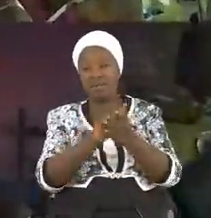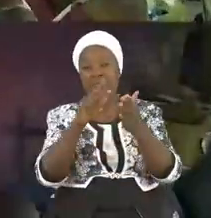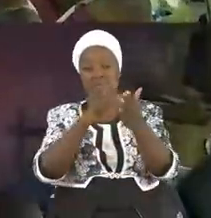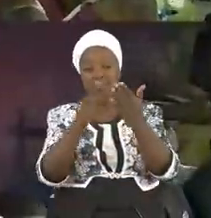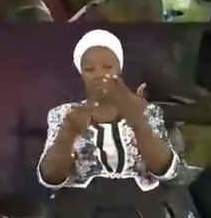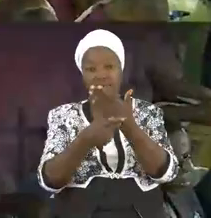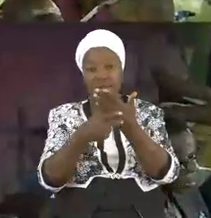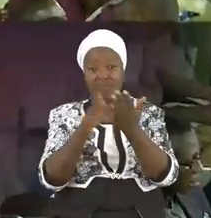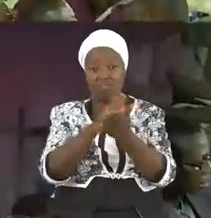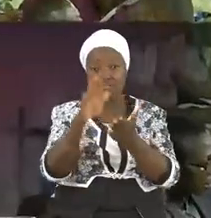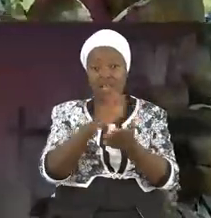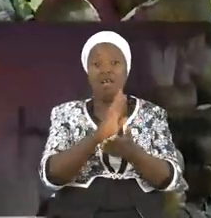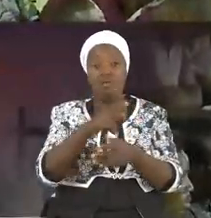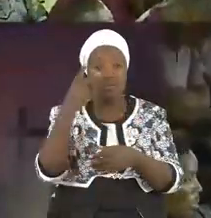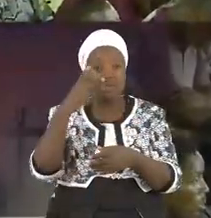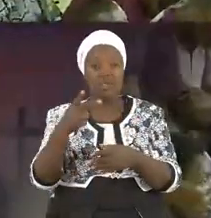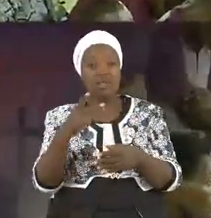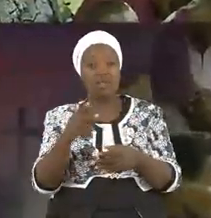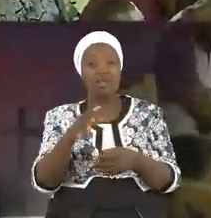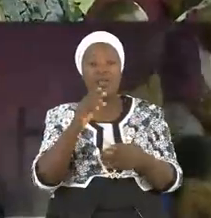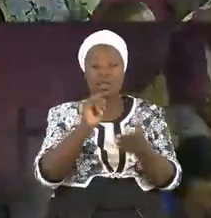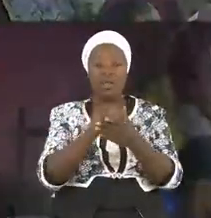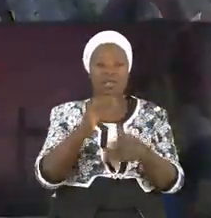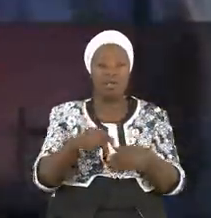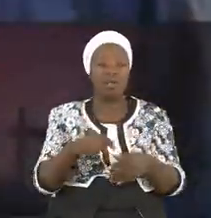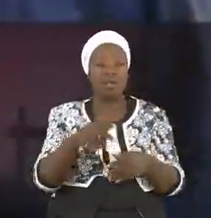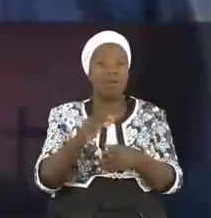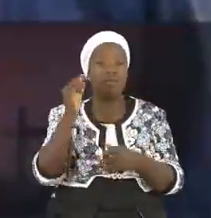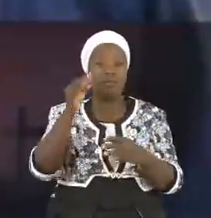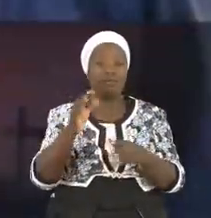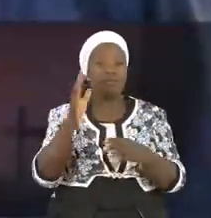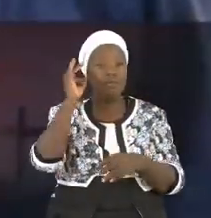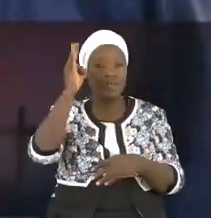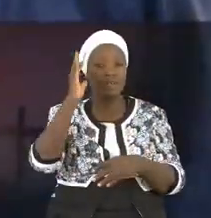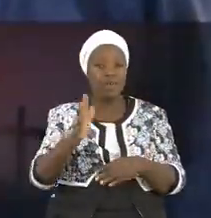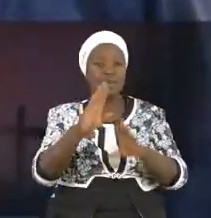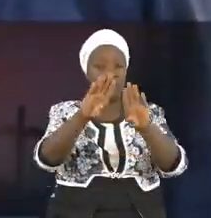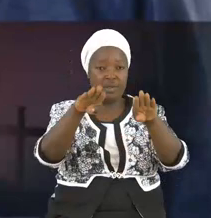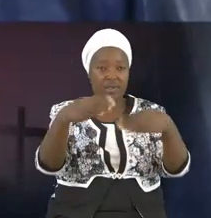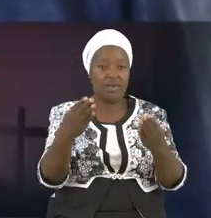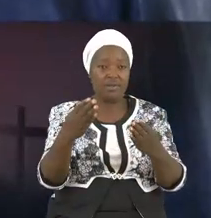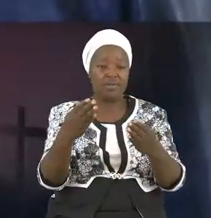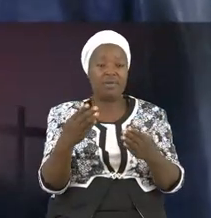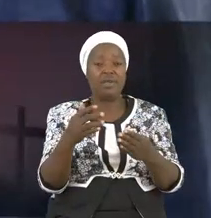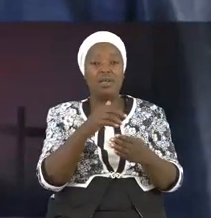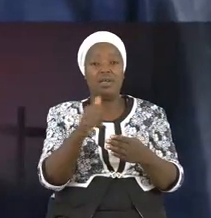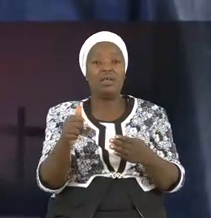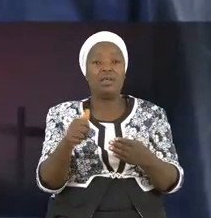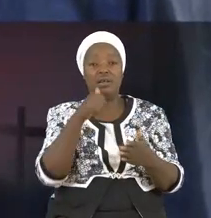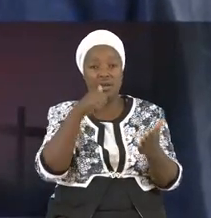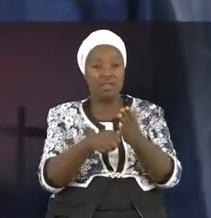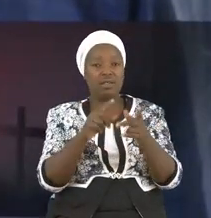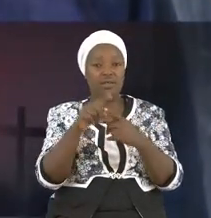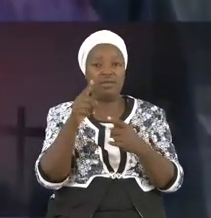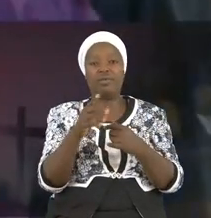describing and explaining these things. Please endeavor to read that letter. We